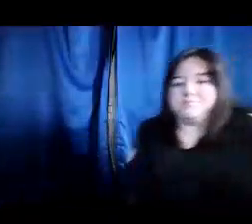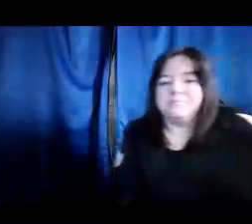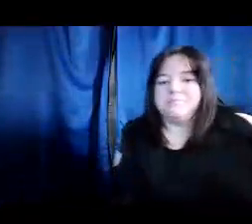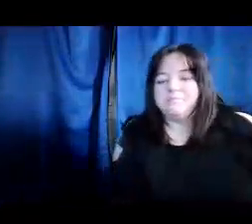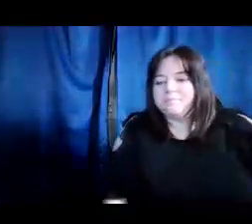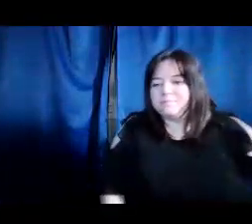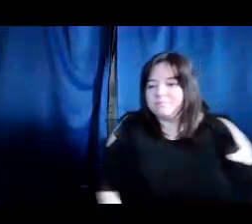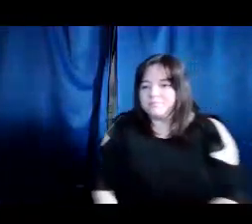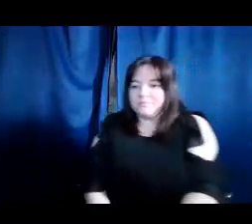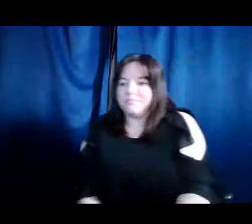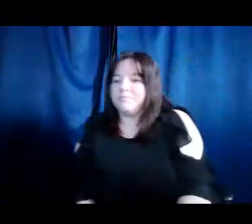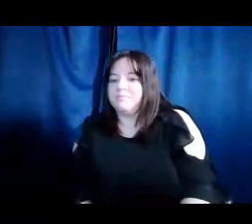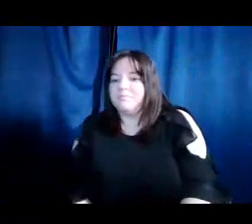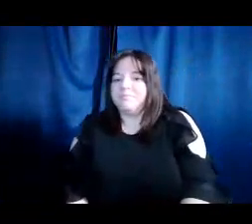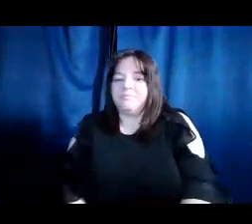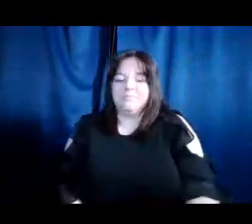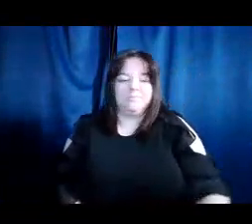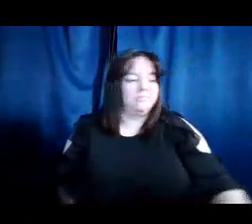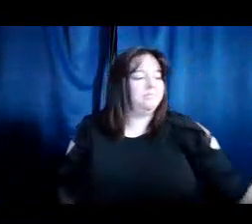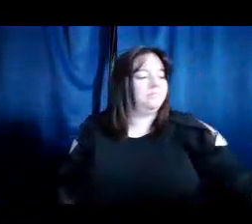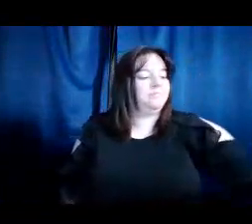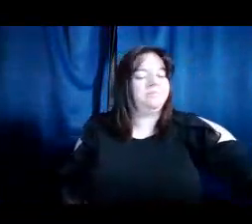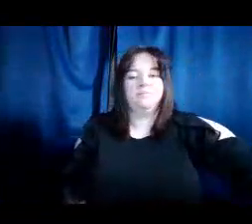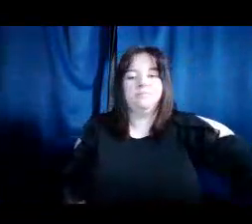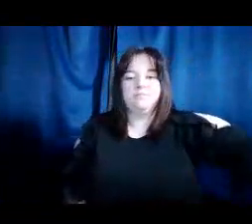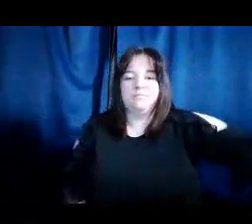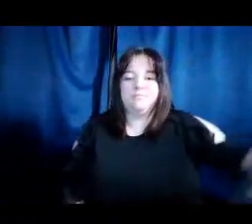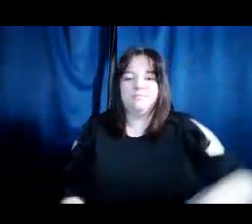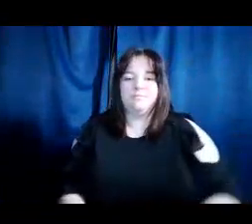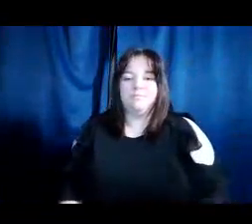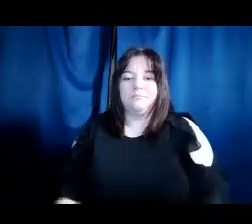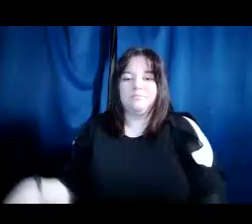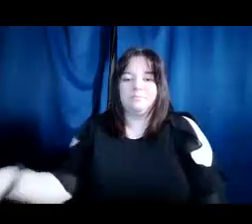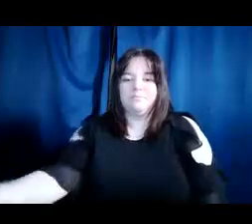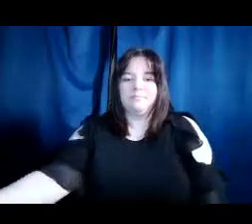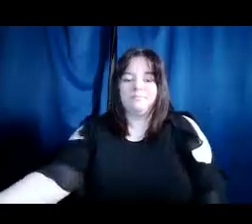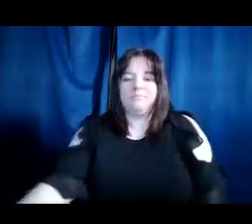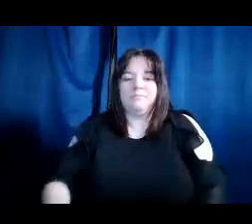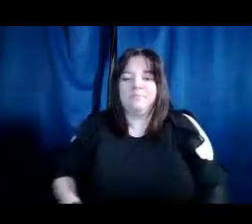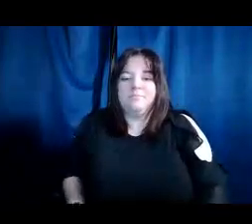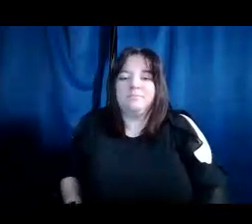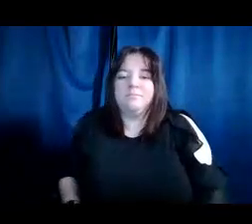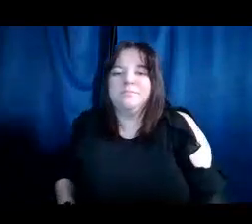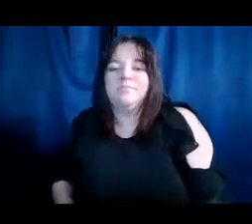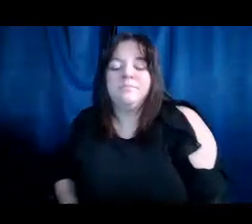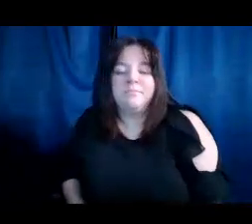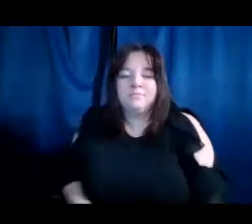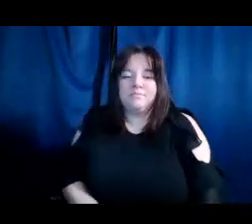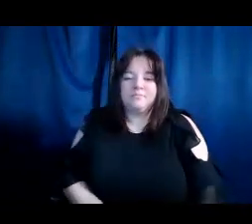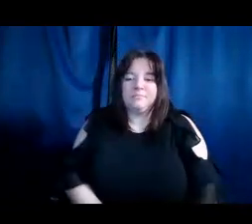Chocolatey. A half-sphere chocolate cake rotates to show a meringue topping.